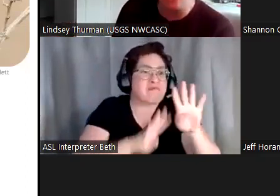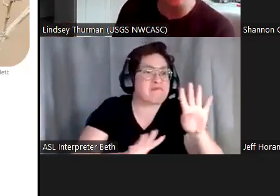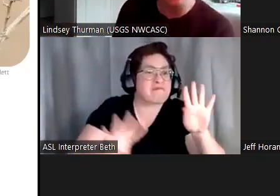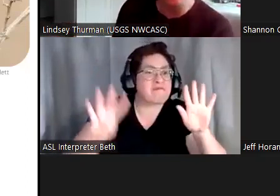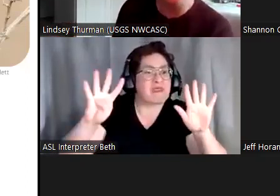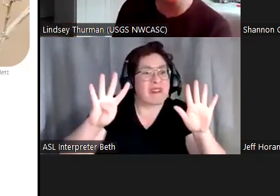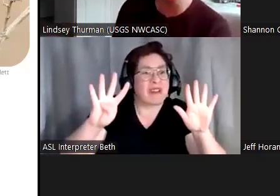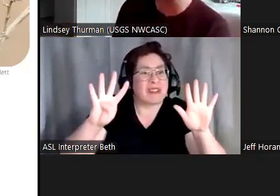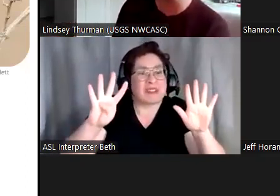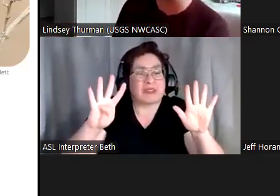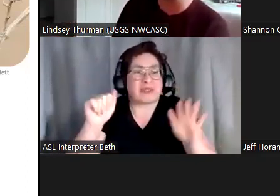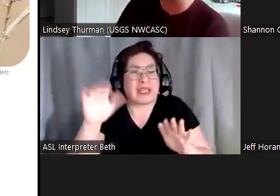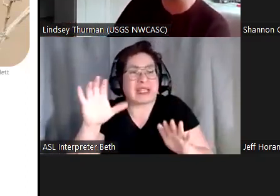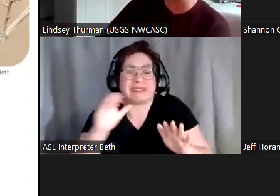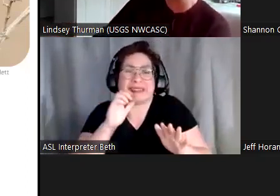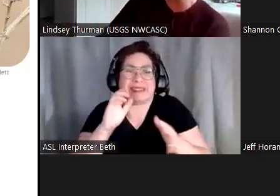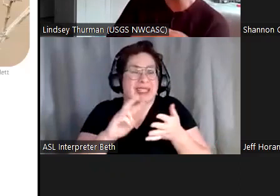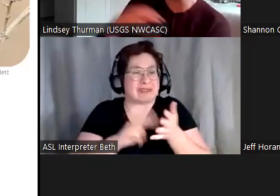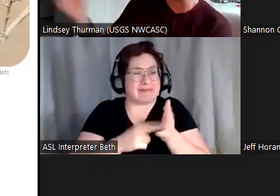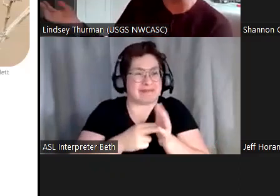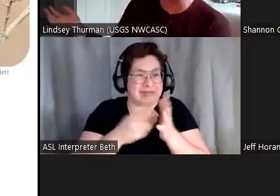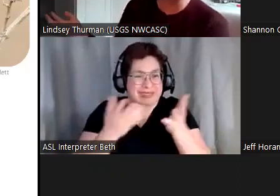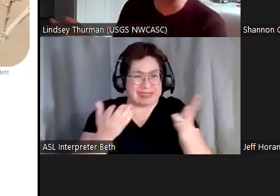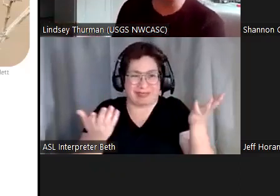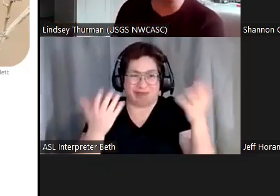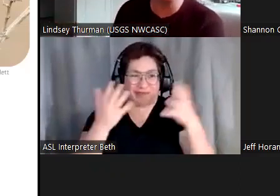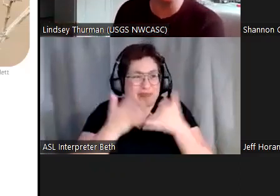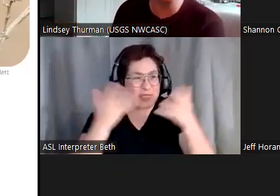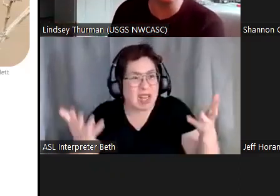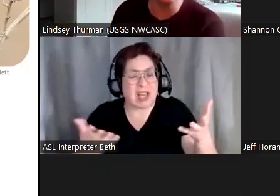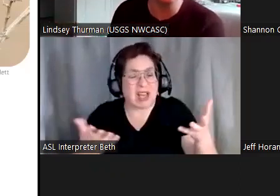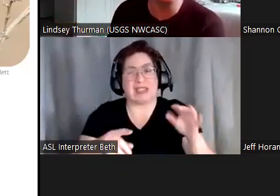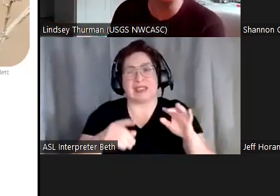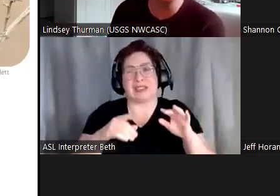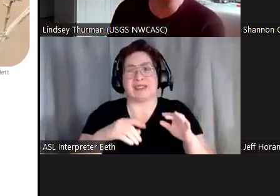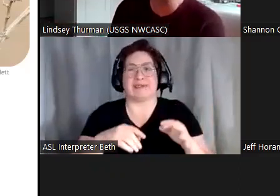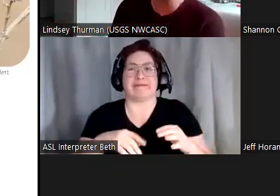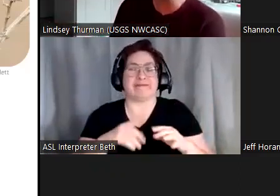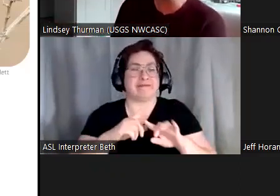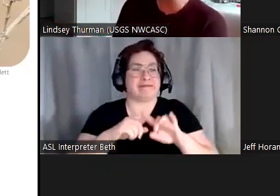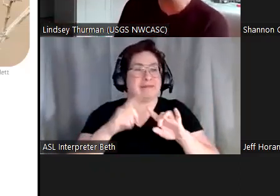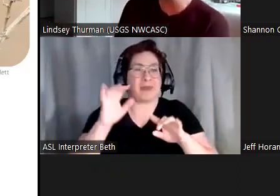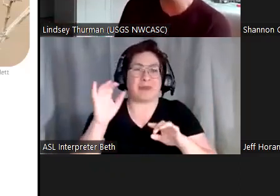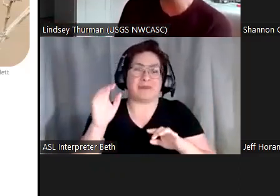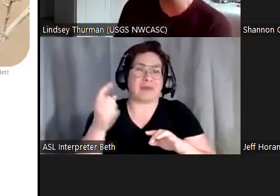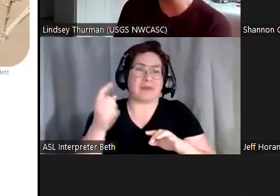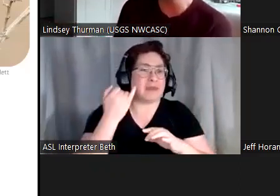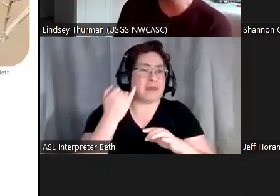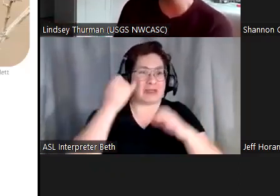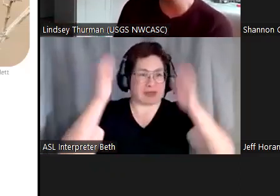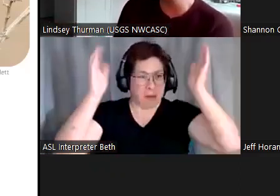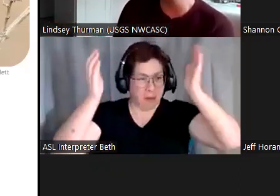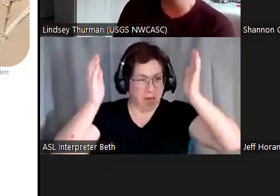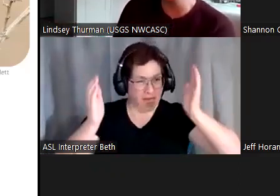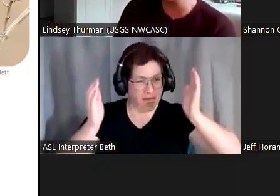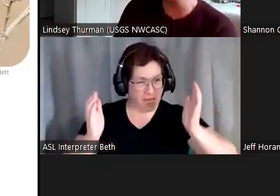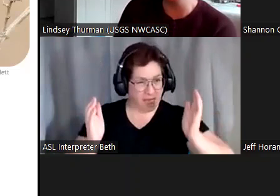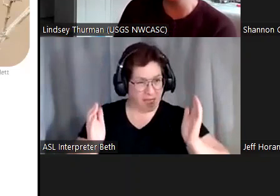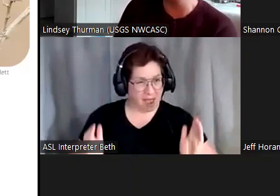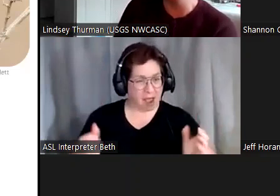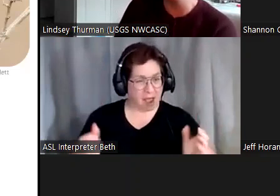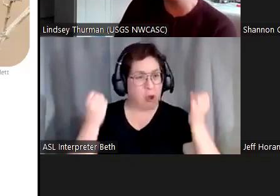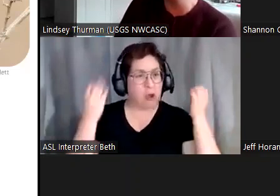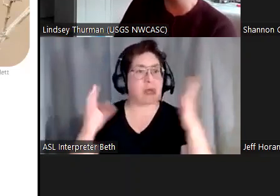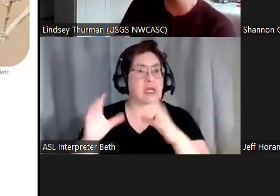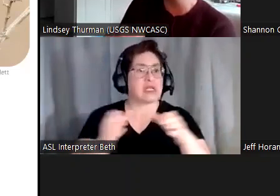really mean a whole lot to us unless we're ranking and comparing hundreds of species. And so really our intention here